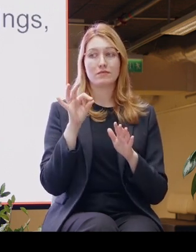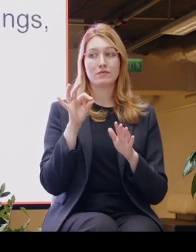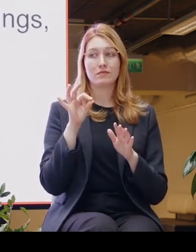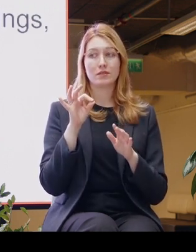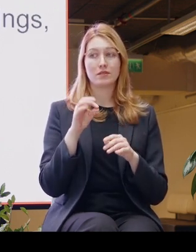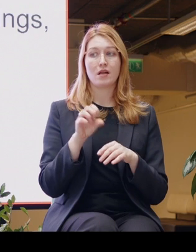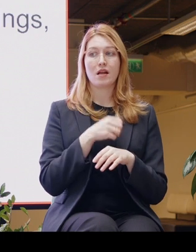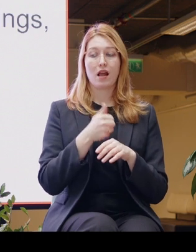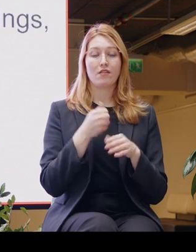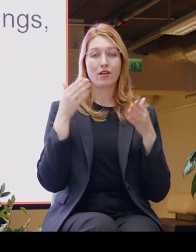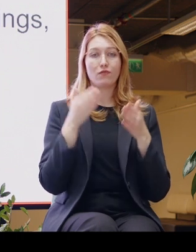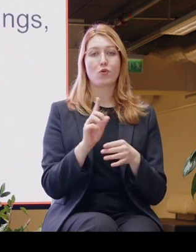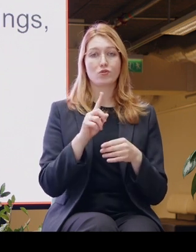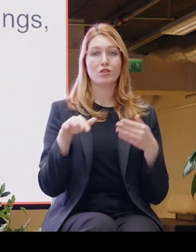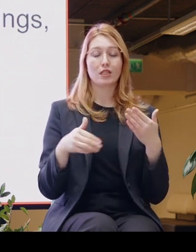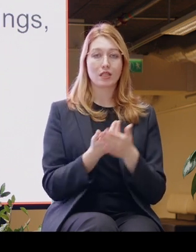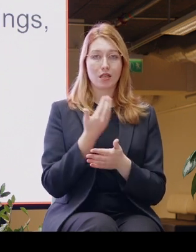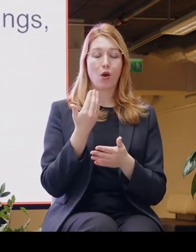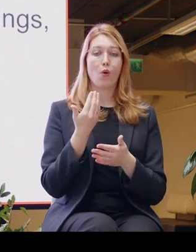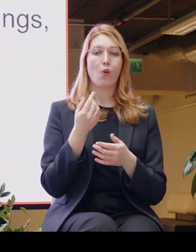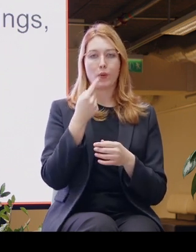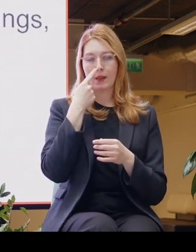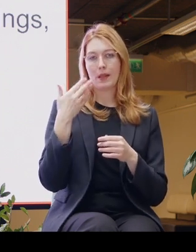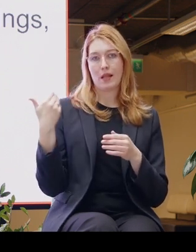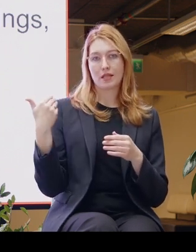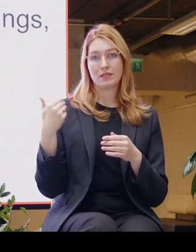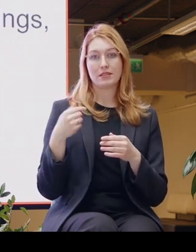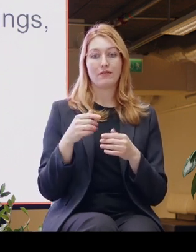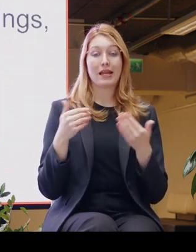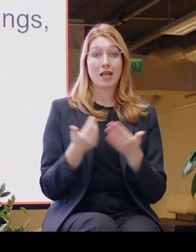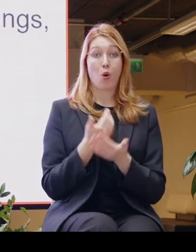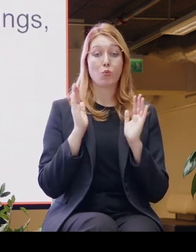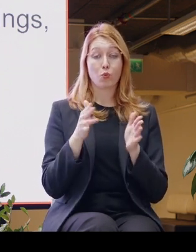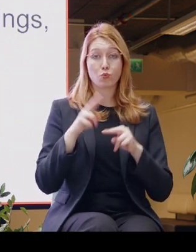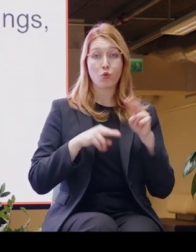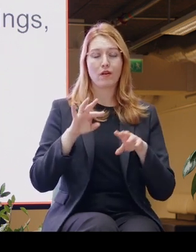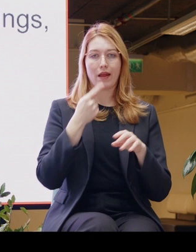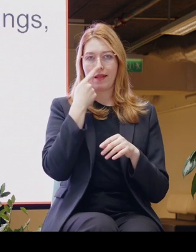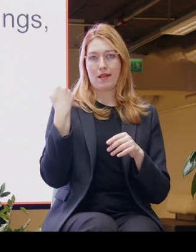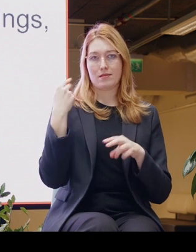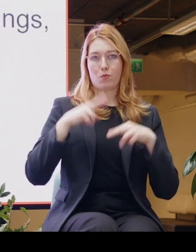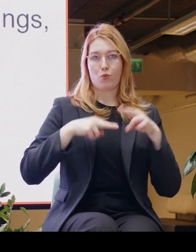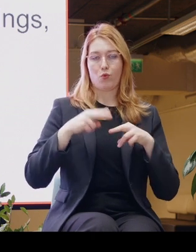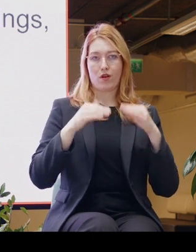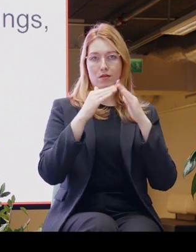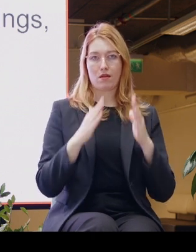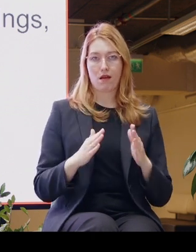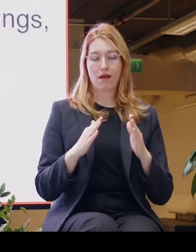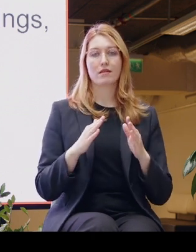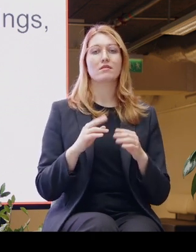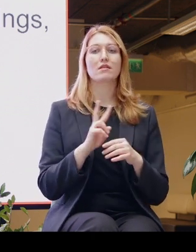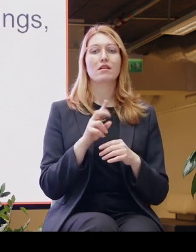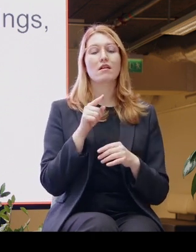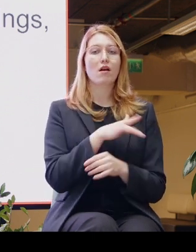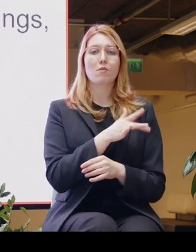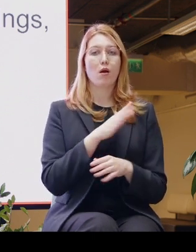Main focus is on new and recently constructed buildings. Principal making choices, what service